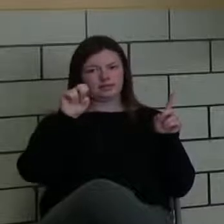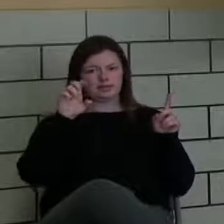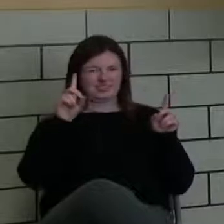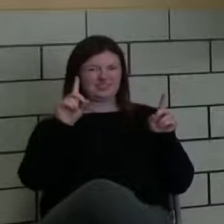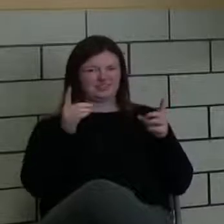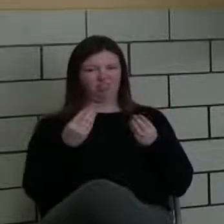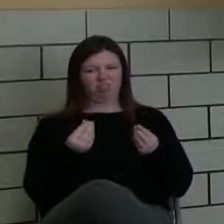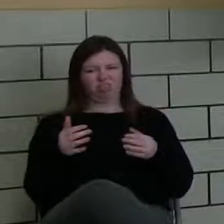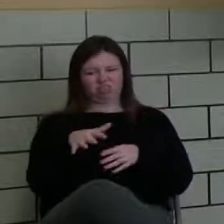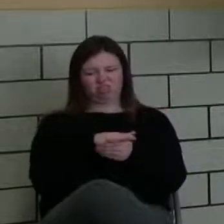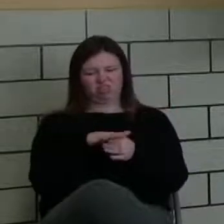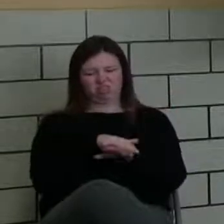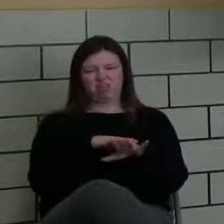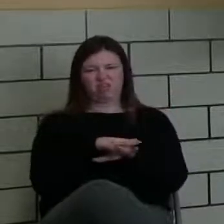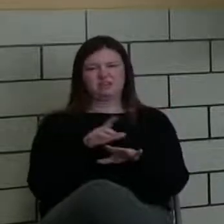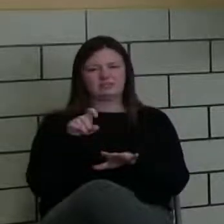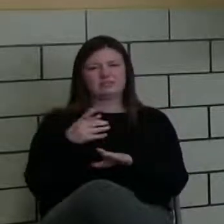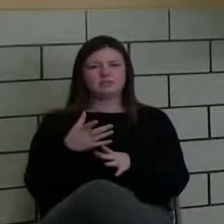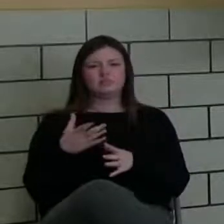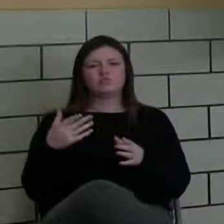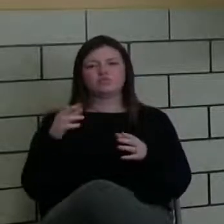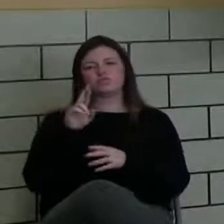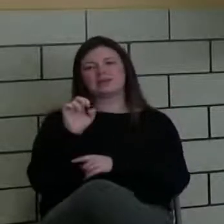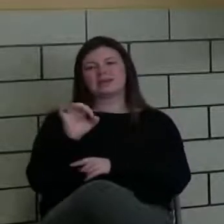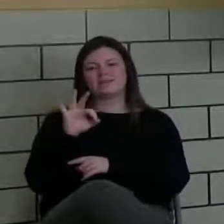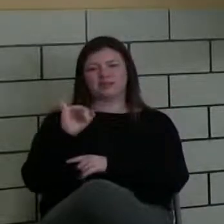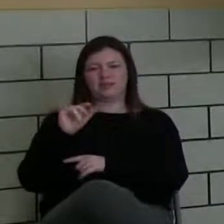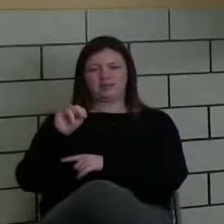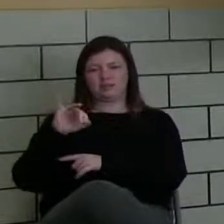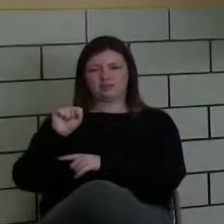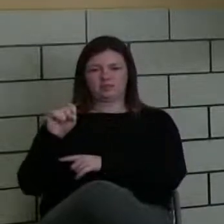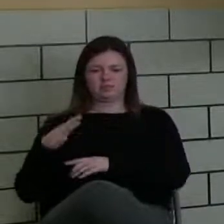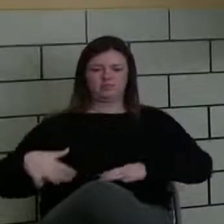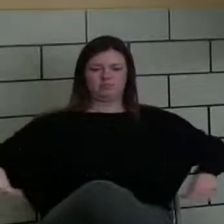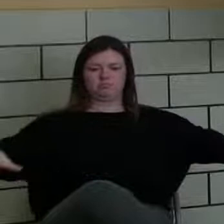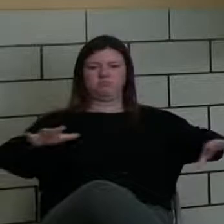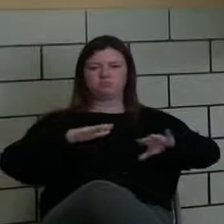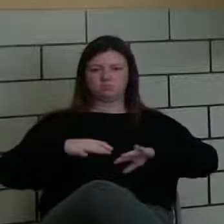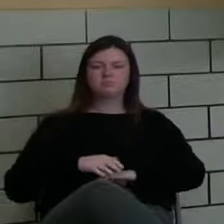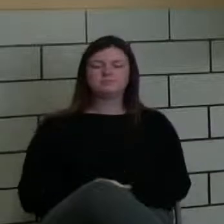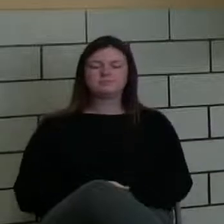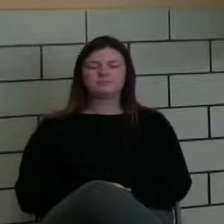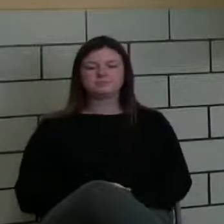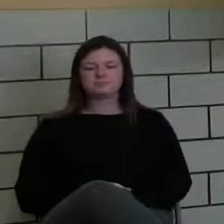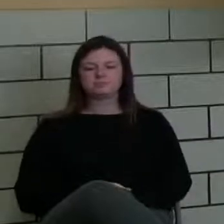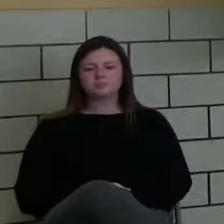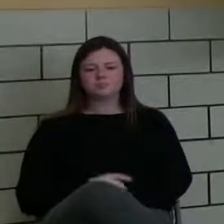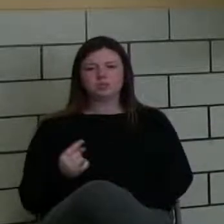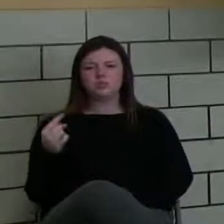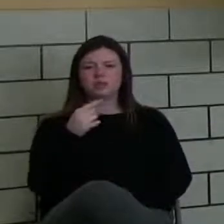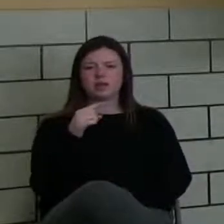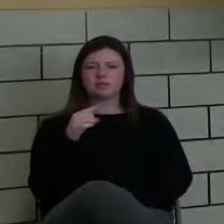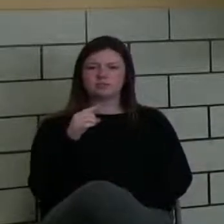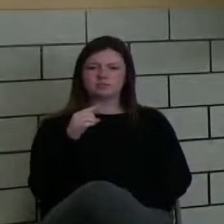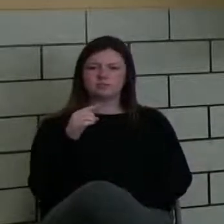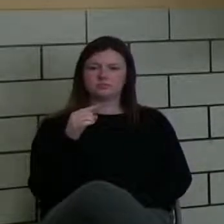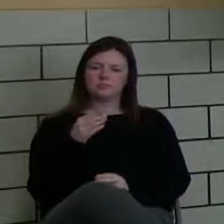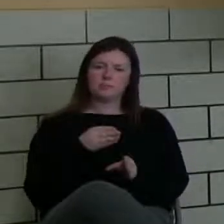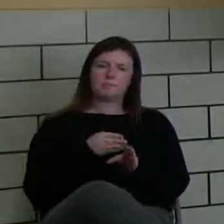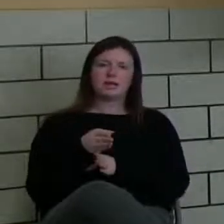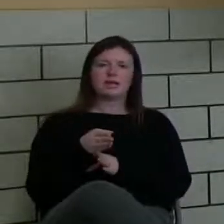time. So when we are looking and thinking about this core area, we came up with